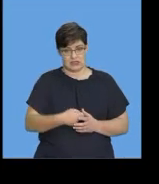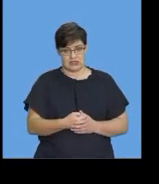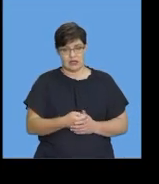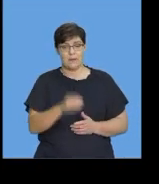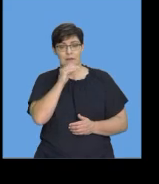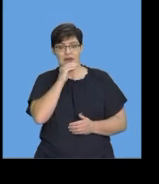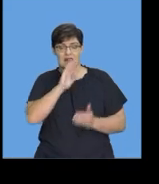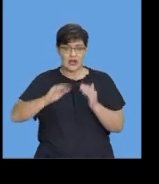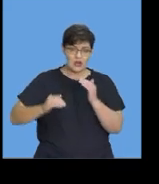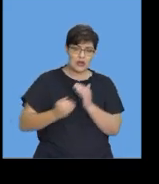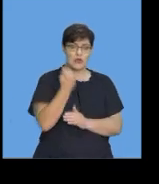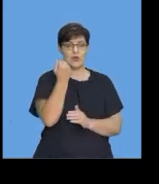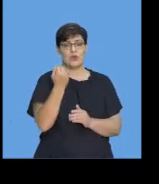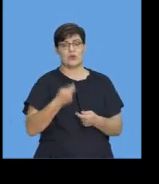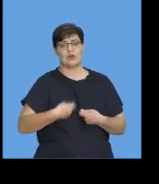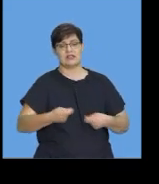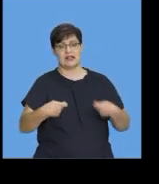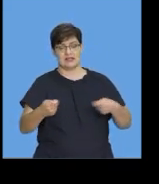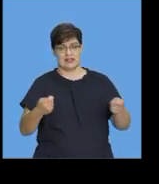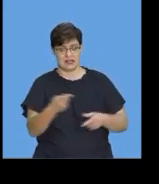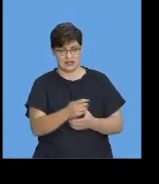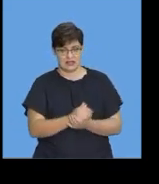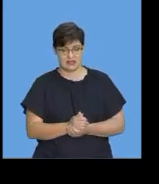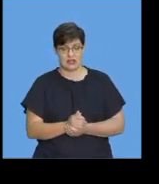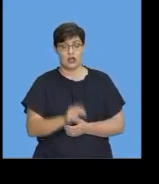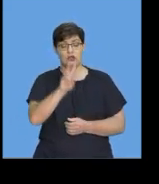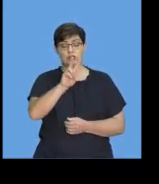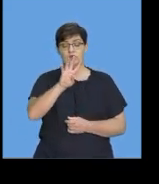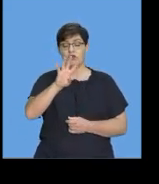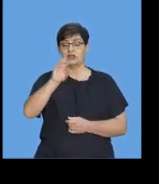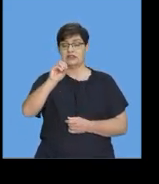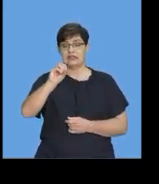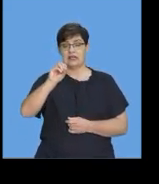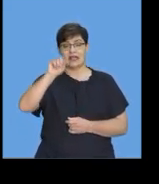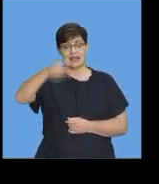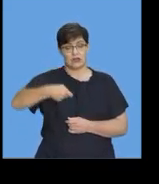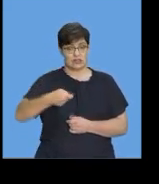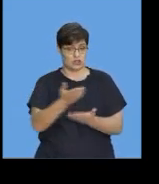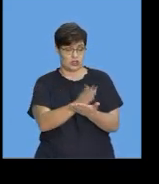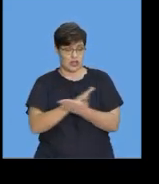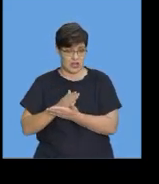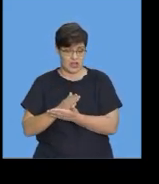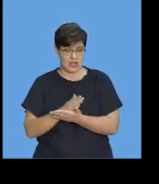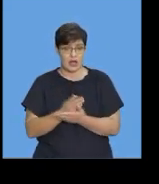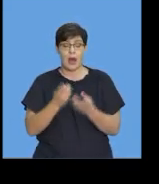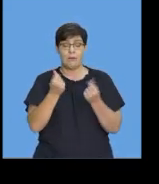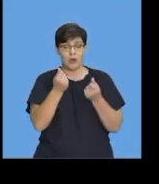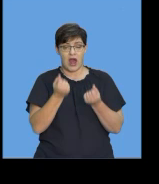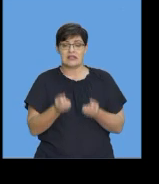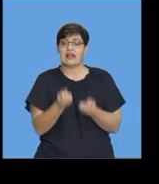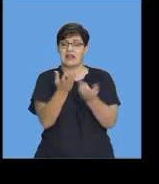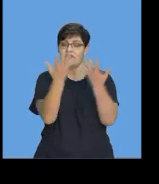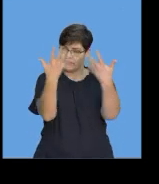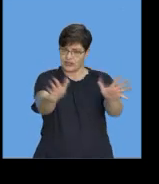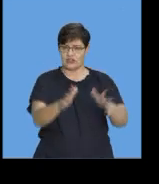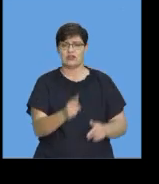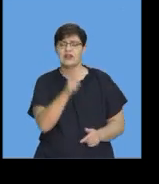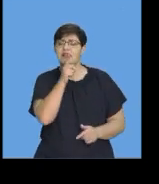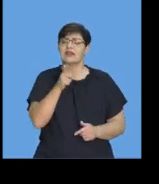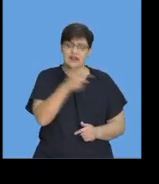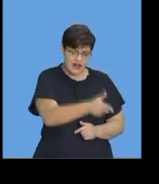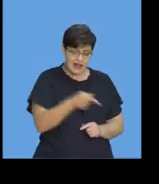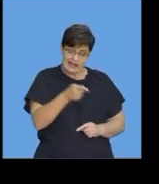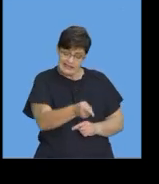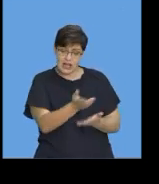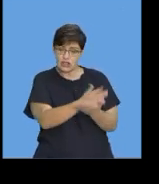the new shares that we are selling. There we go, 240,000 shares. And obviously the price was given to you. You were told that